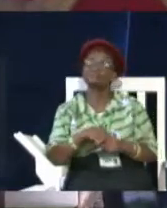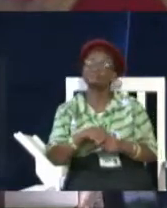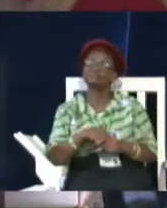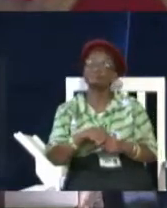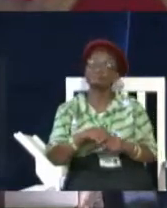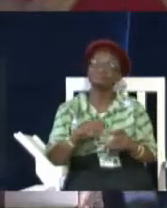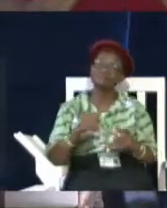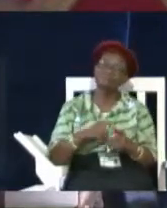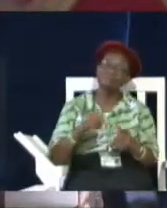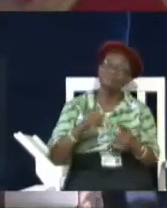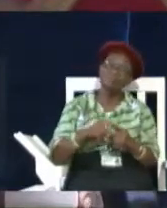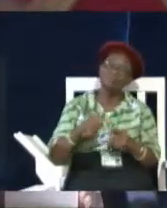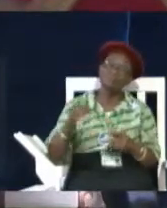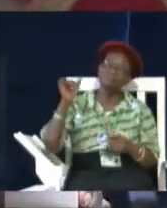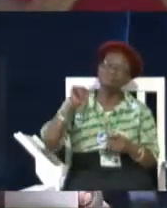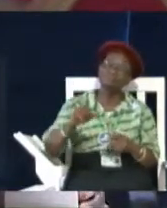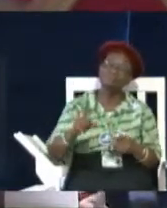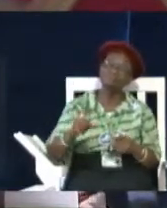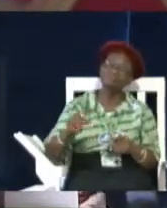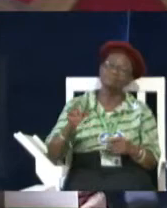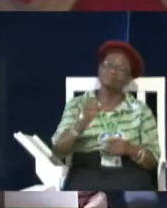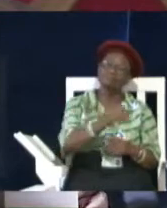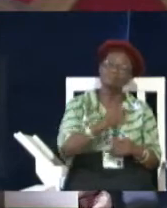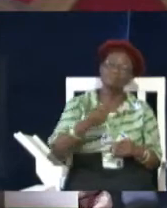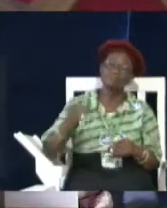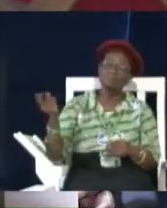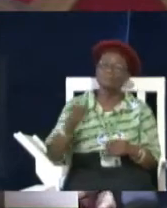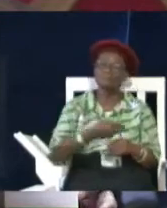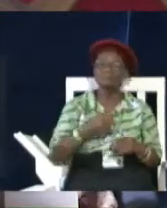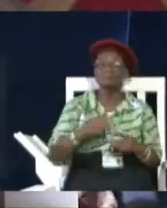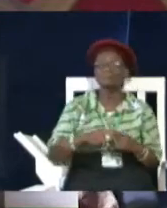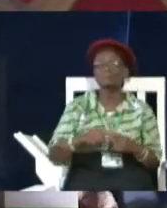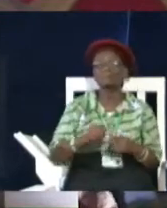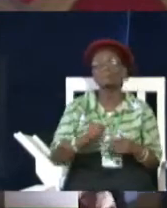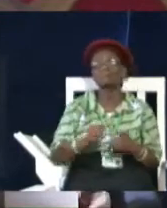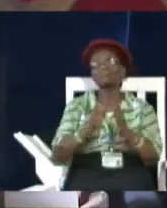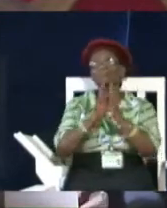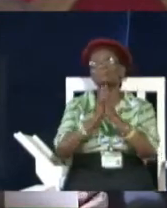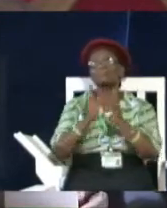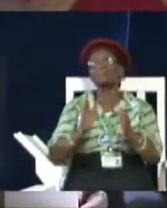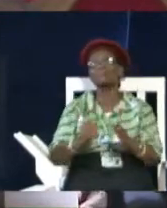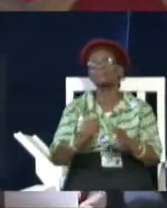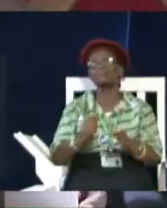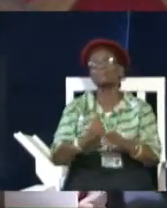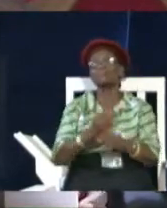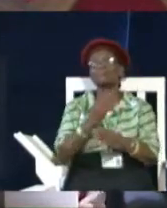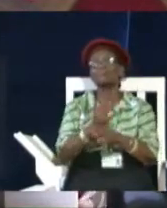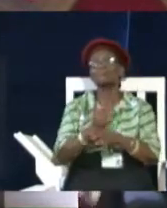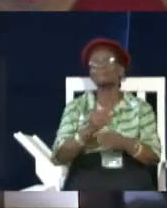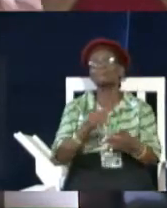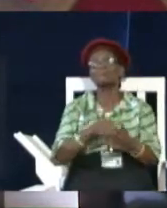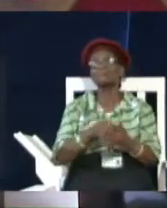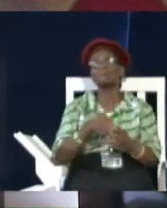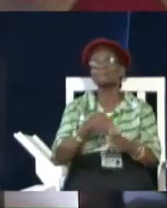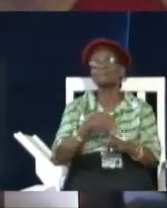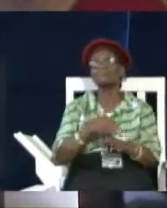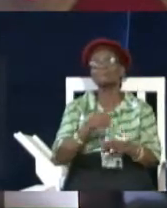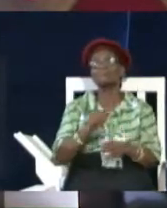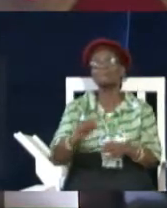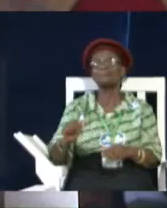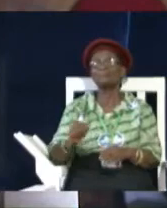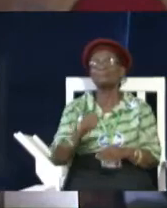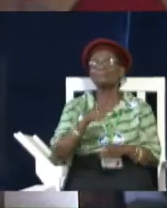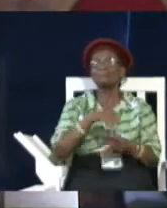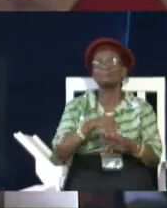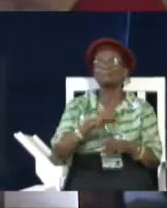And then they took us to the prayer mountain on a particular day. And in the mountain,